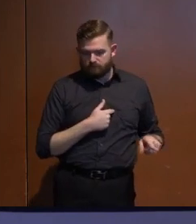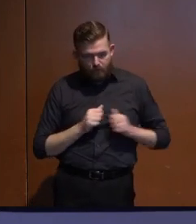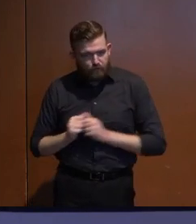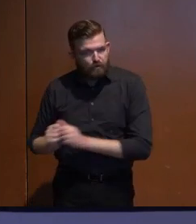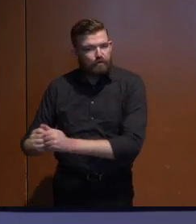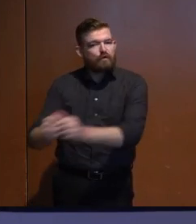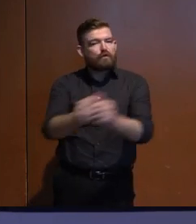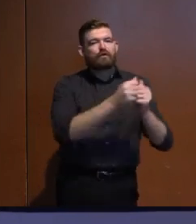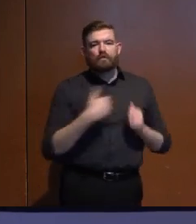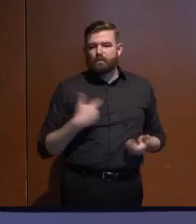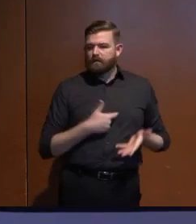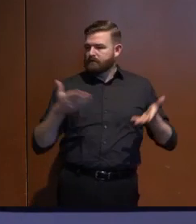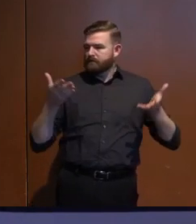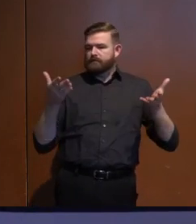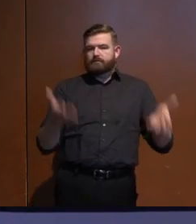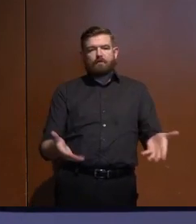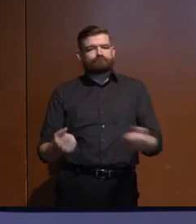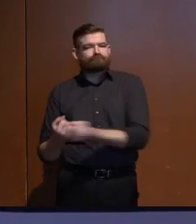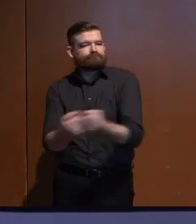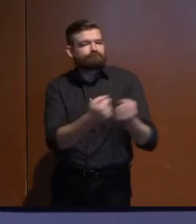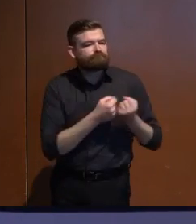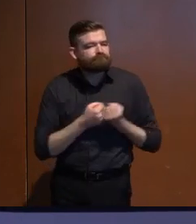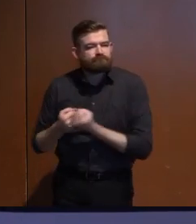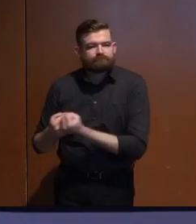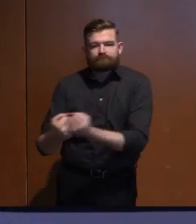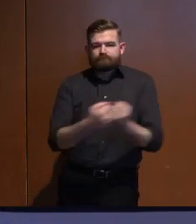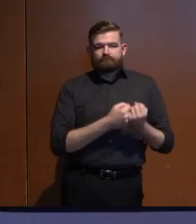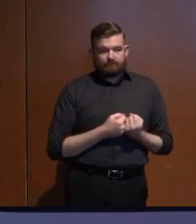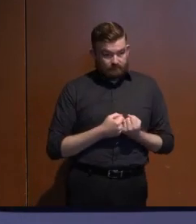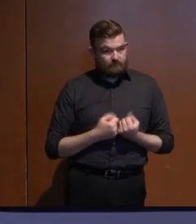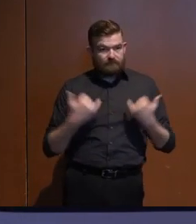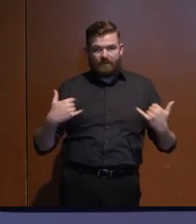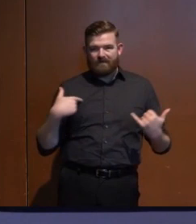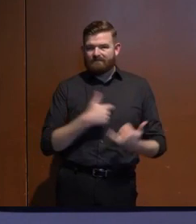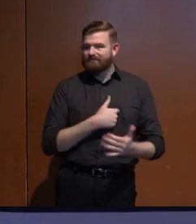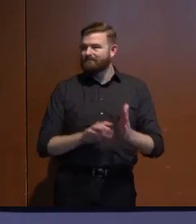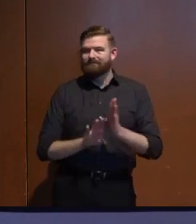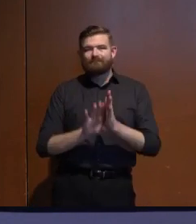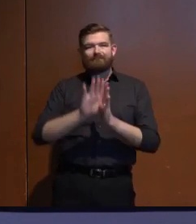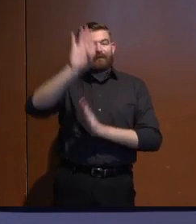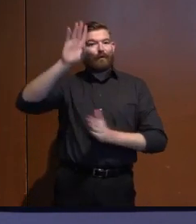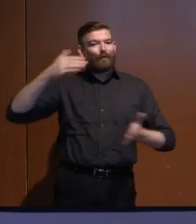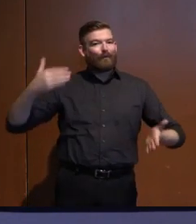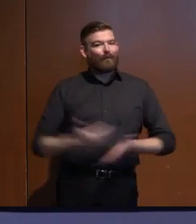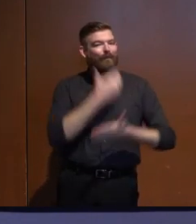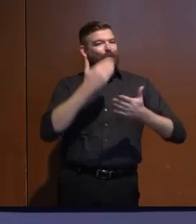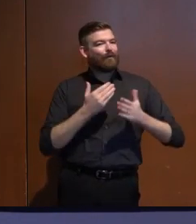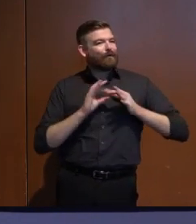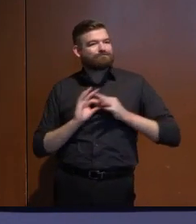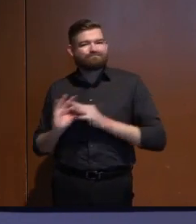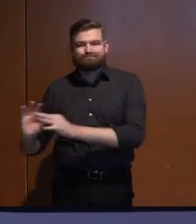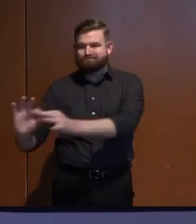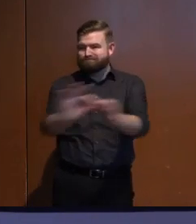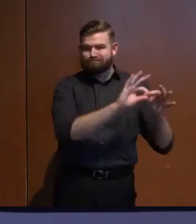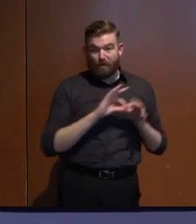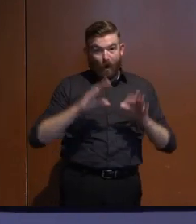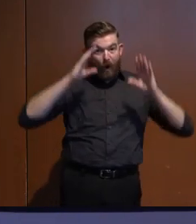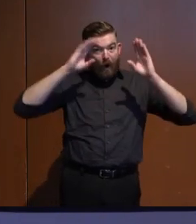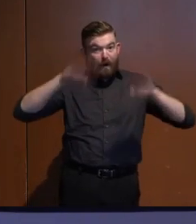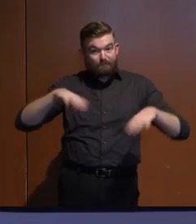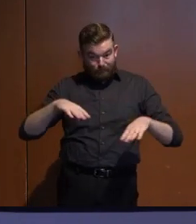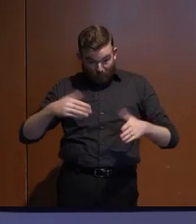respect, we're developing a bond which will become unbreakable. And because of that, we will win. Just as we've won World War